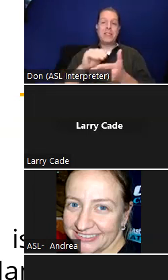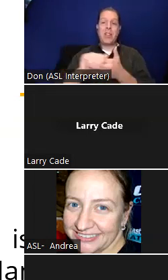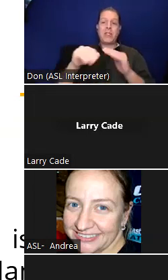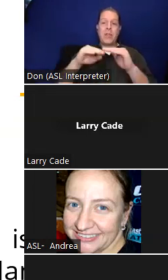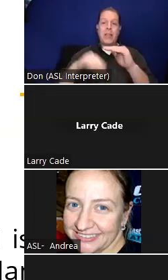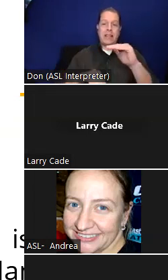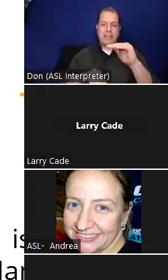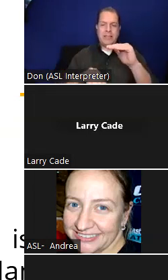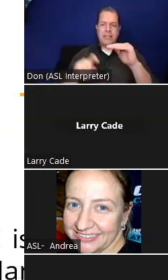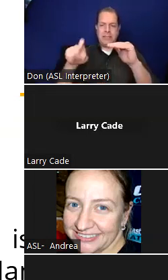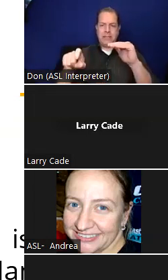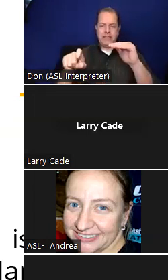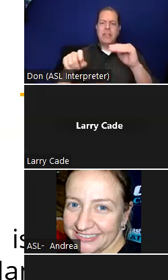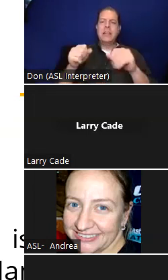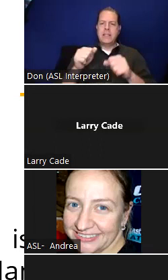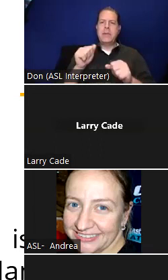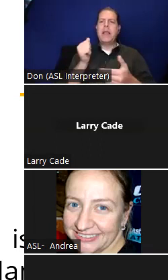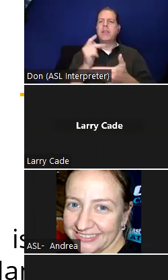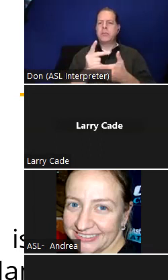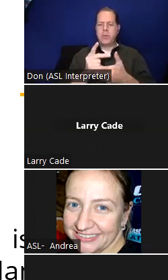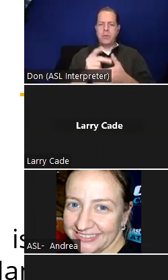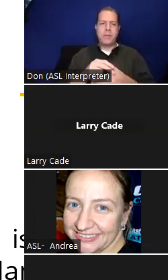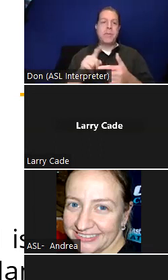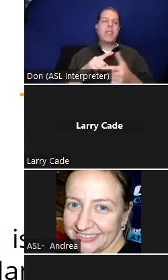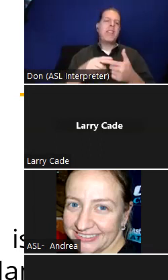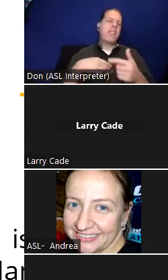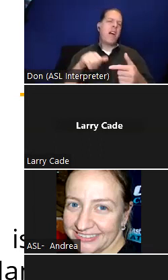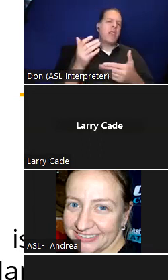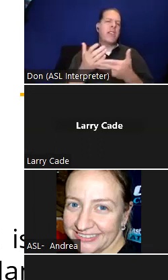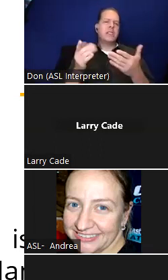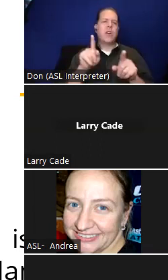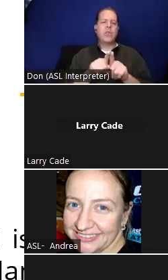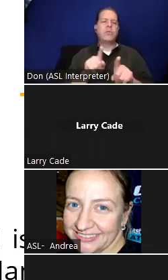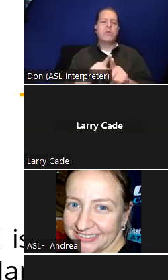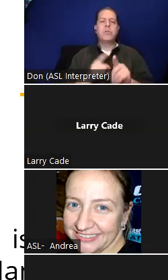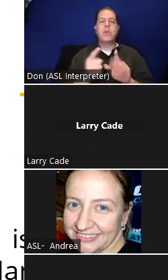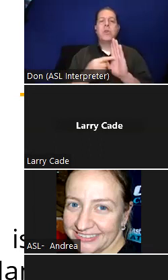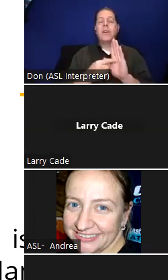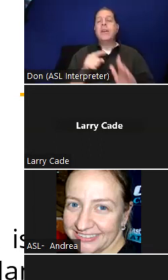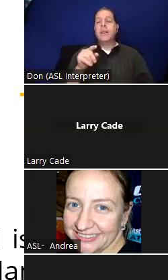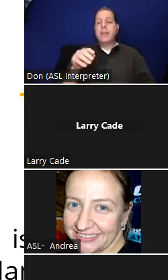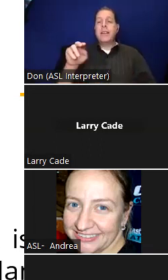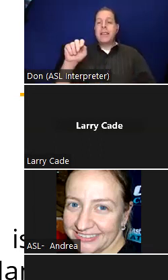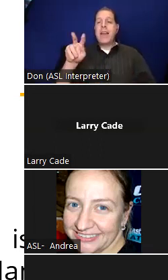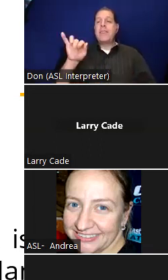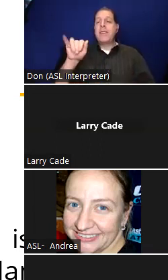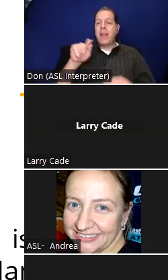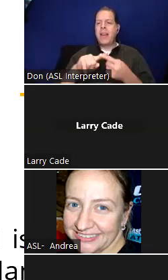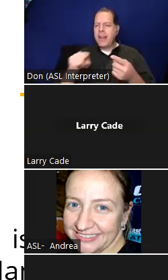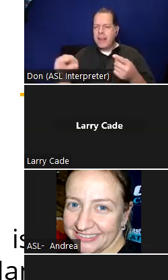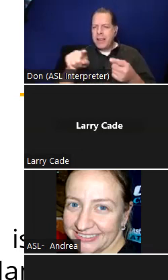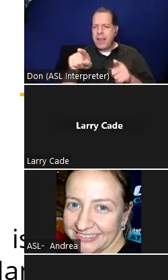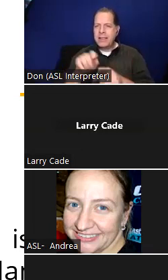less in order to be eligible. And then there are other factors as well. So I know that Navia and I know you guys